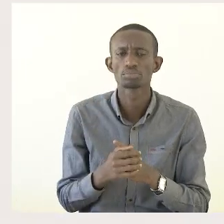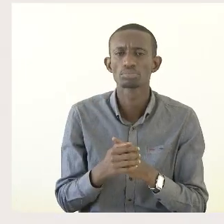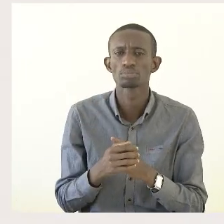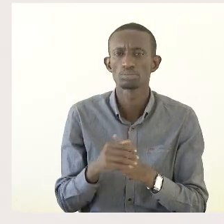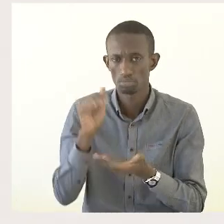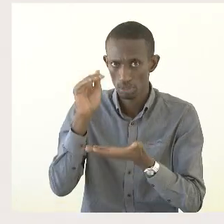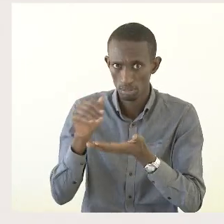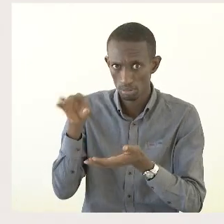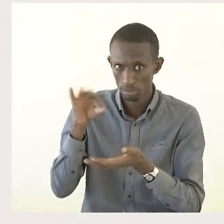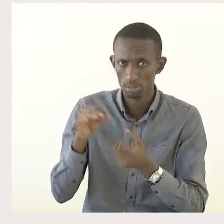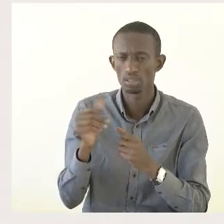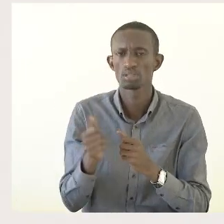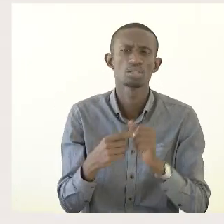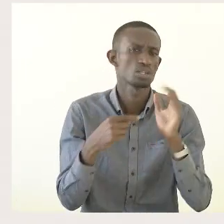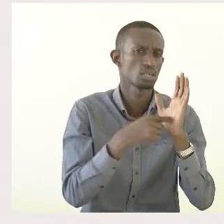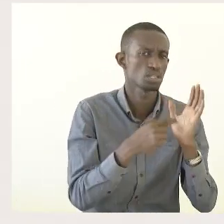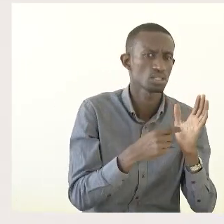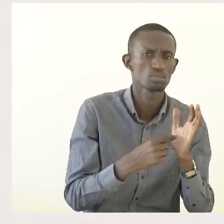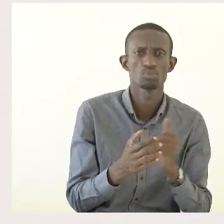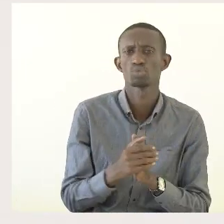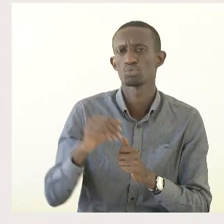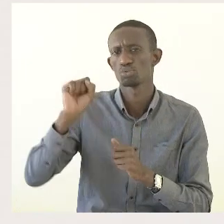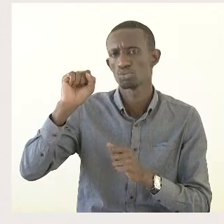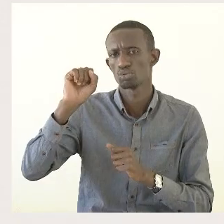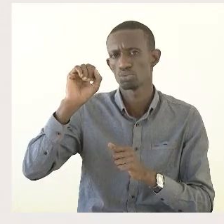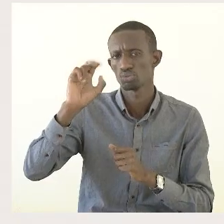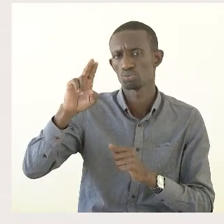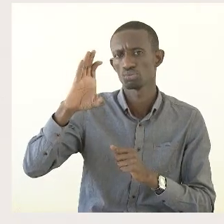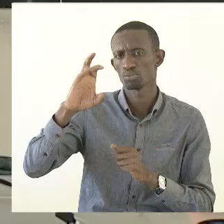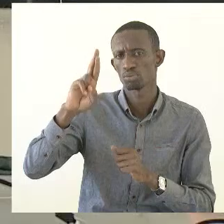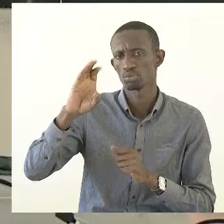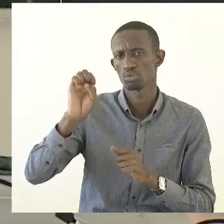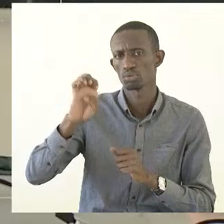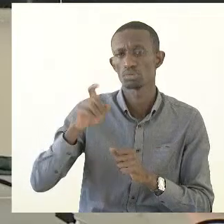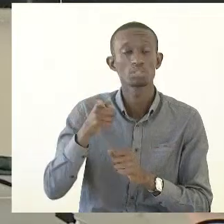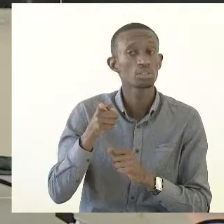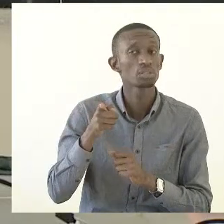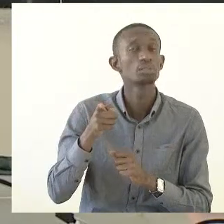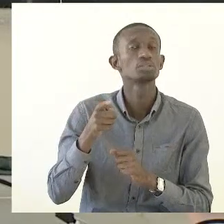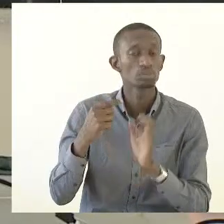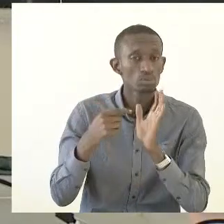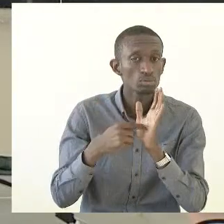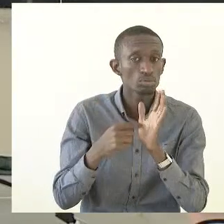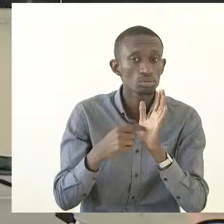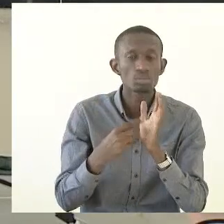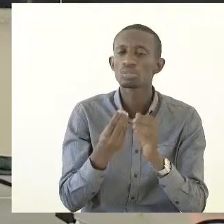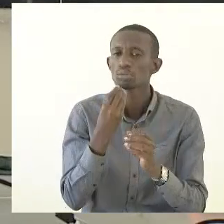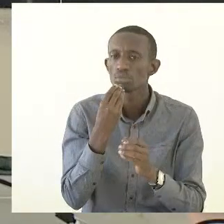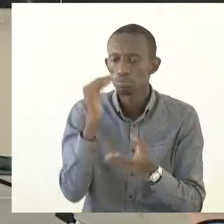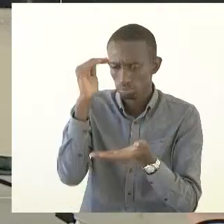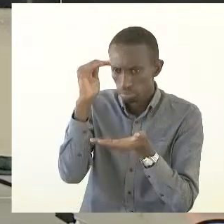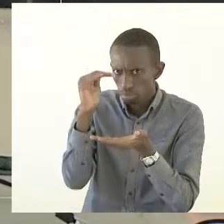of non-reducing sugars as mentioned, sucrose. Sucrose is an example of non-reducing